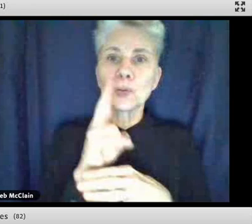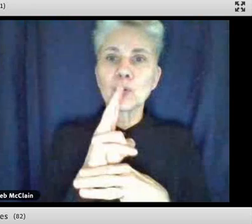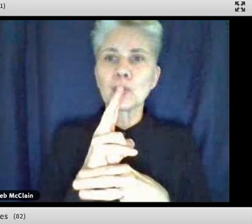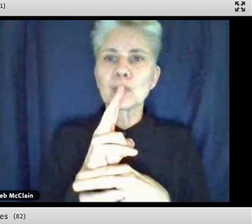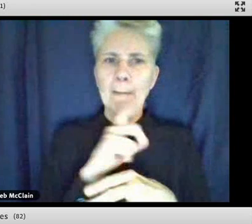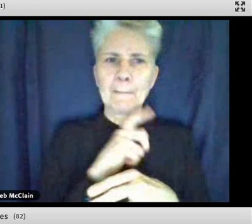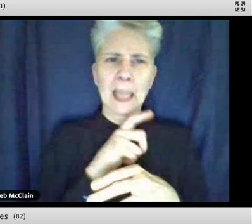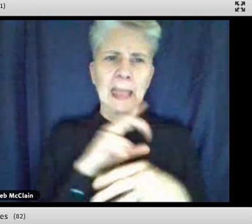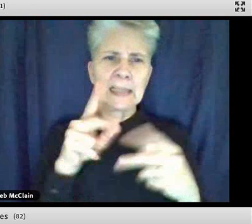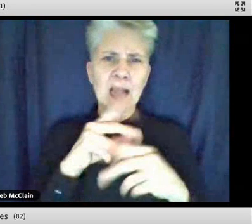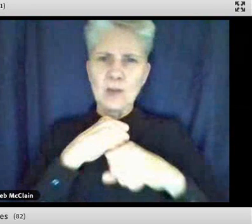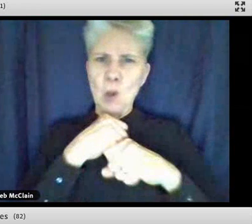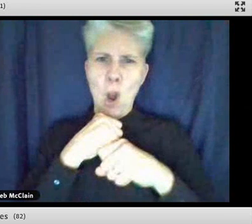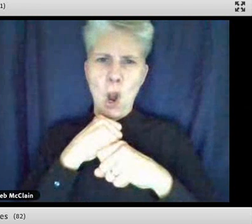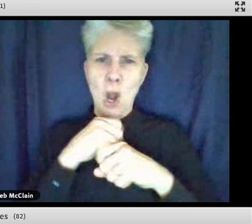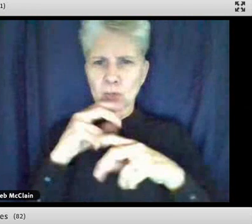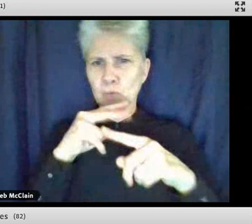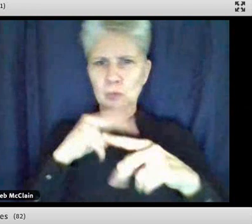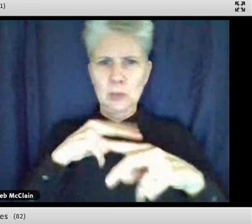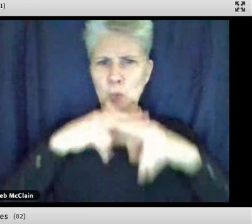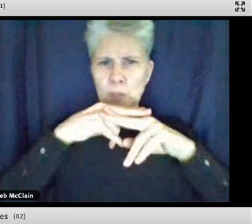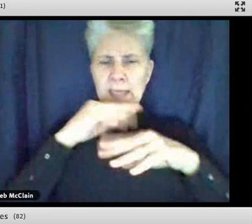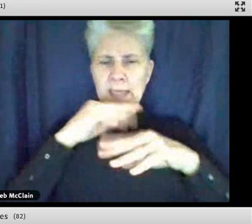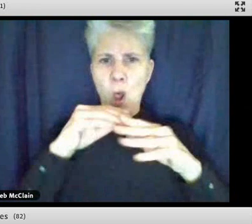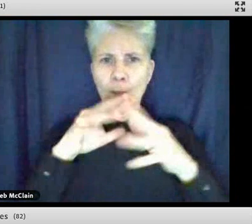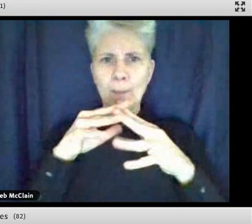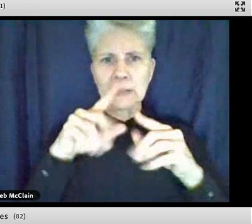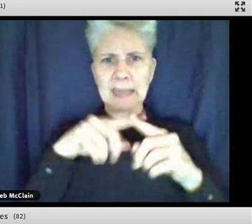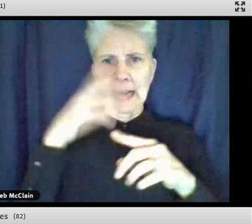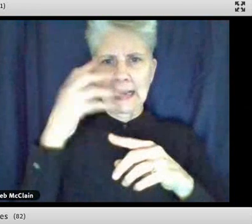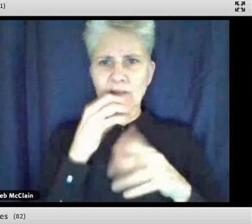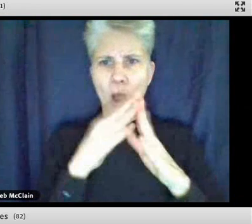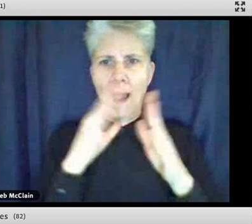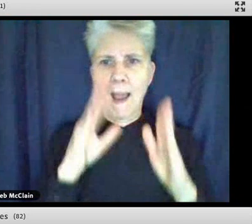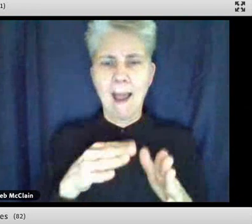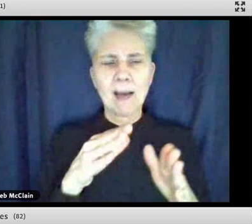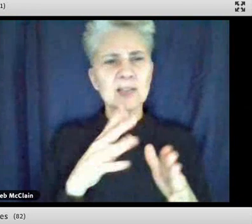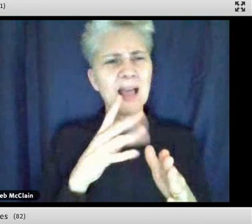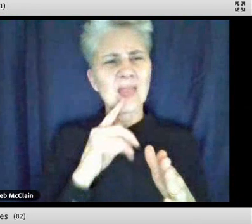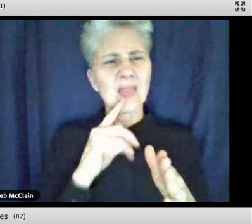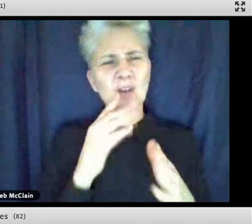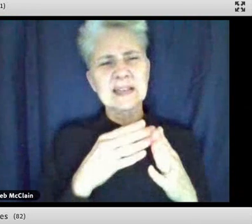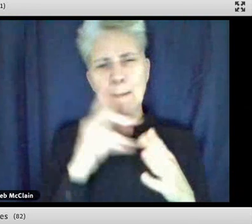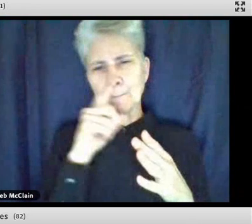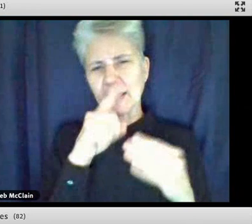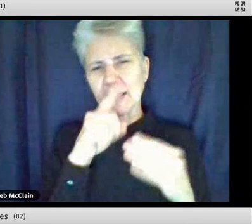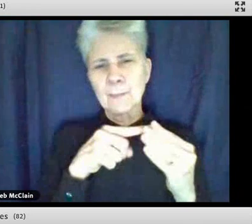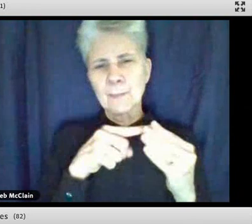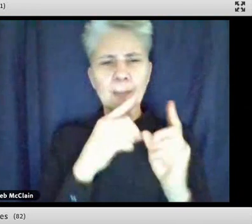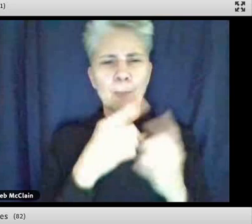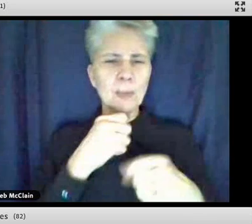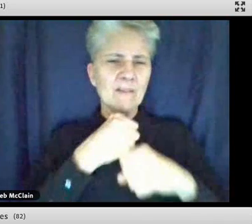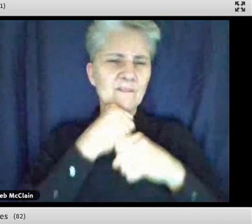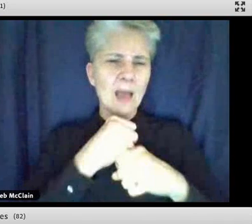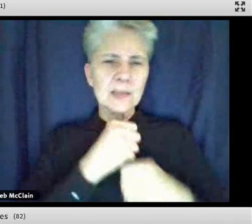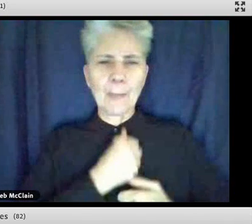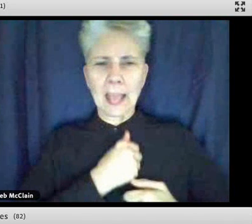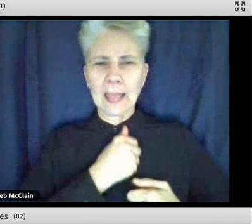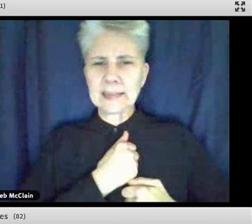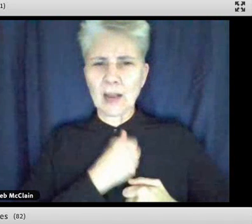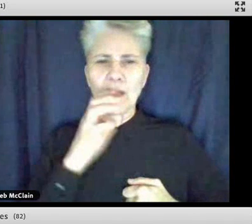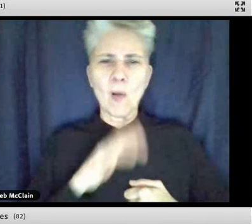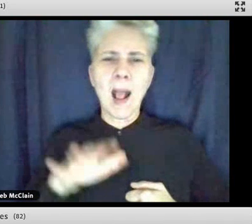kind of guard to quarantine all Americans where they can't leave their house. And there's some myths about the Department of Defense and the military that are out